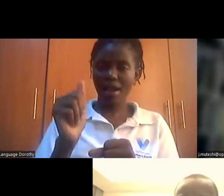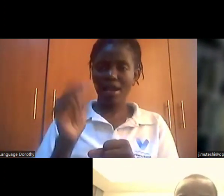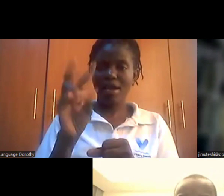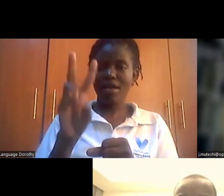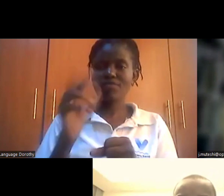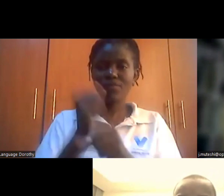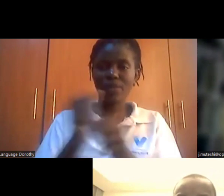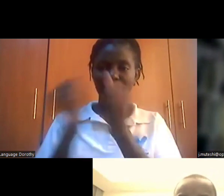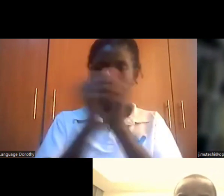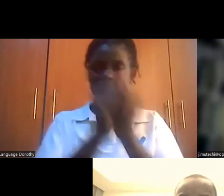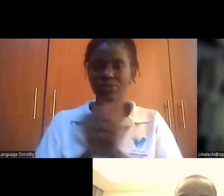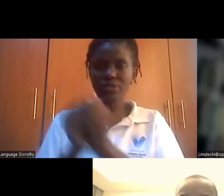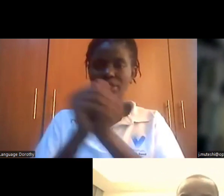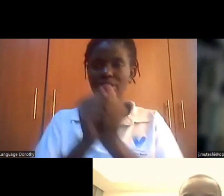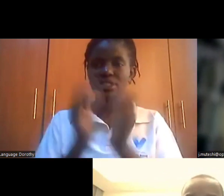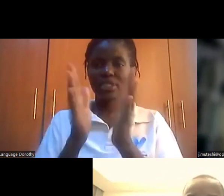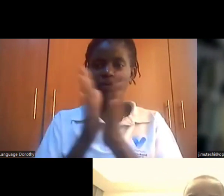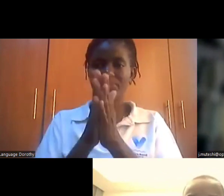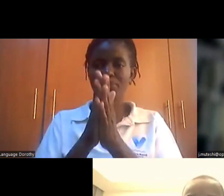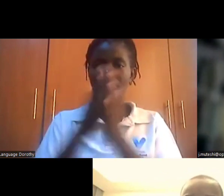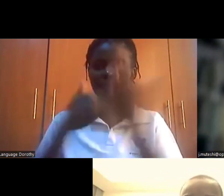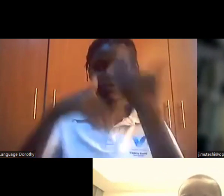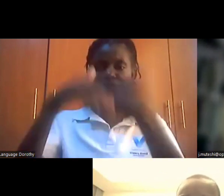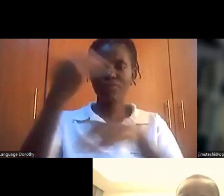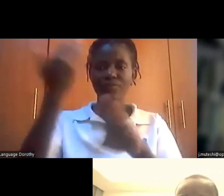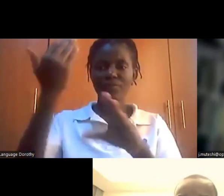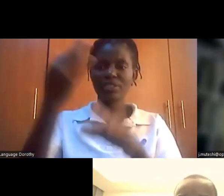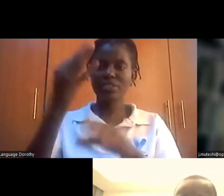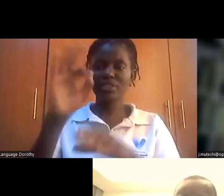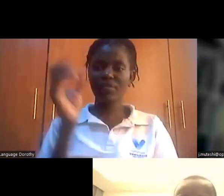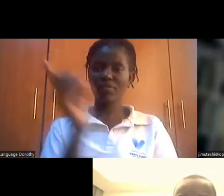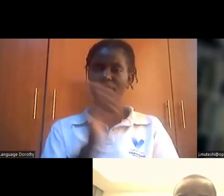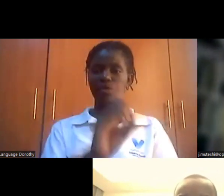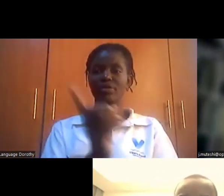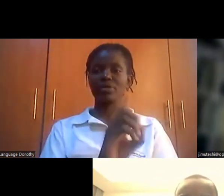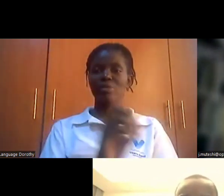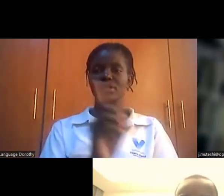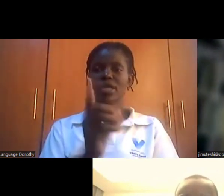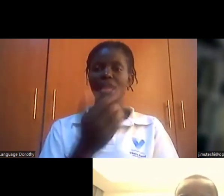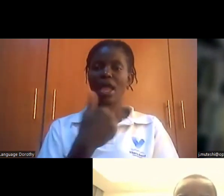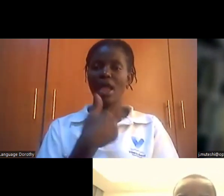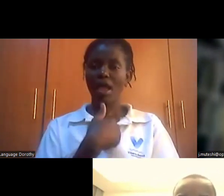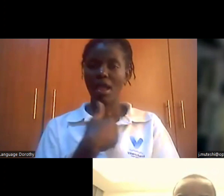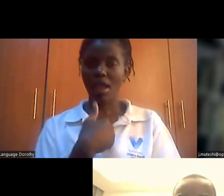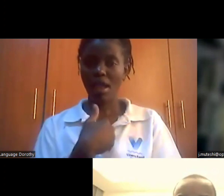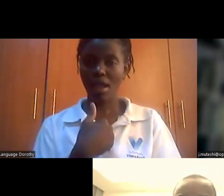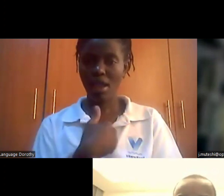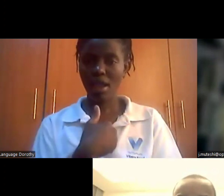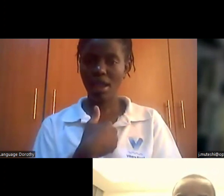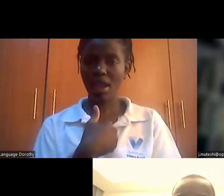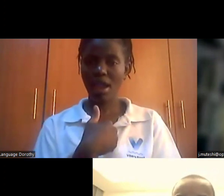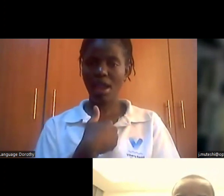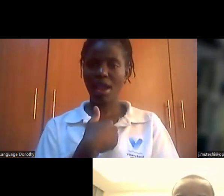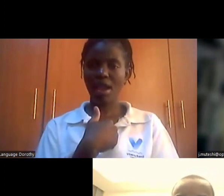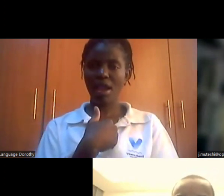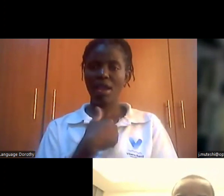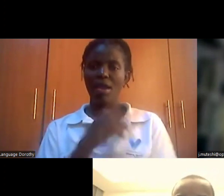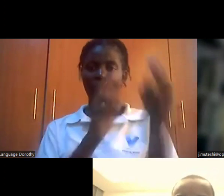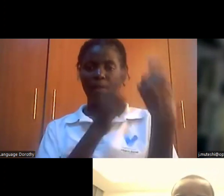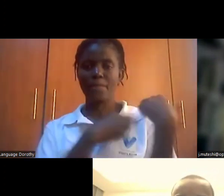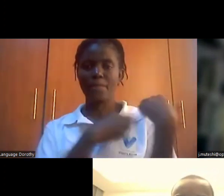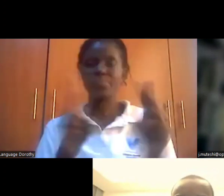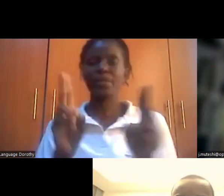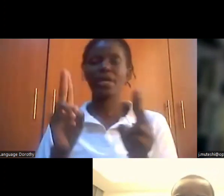means is we have a constituency of training medical trainees, medical doctor